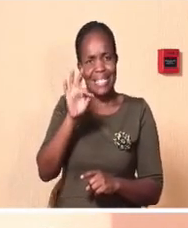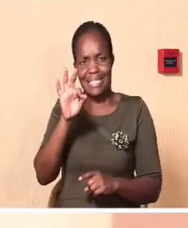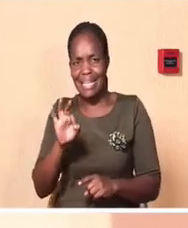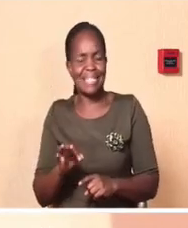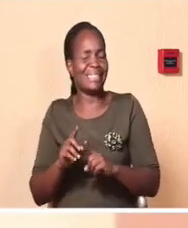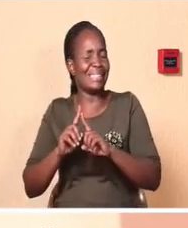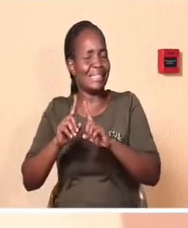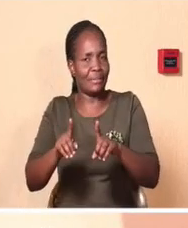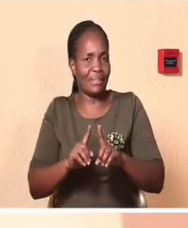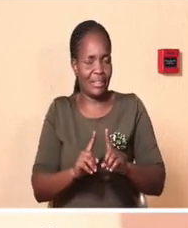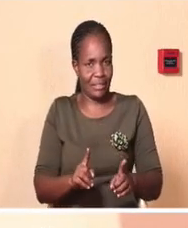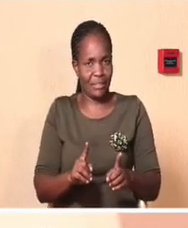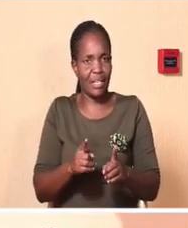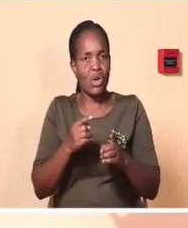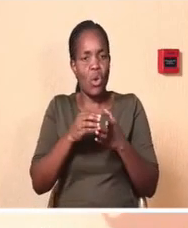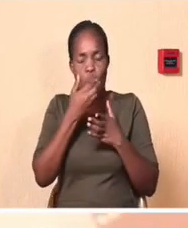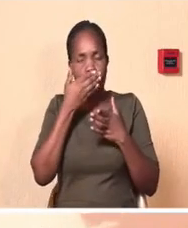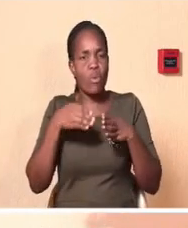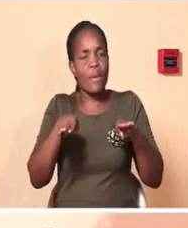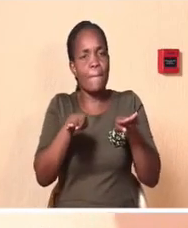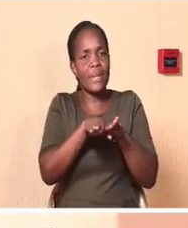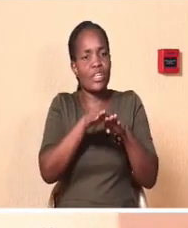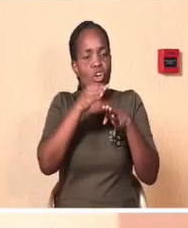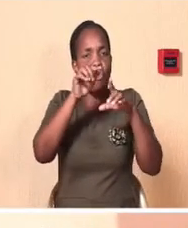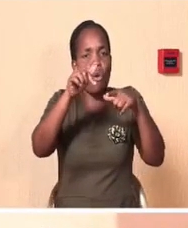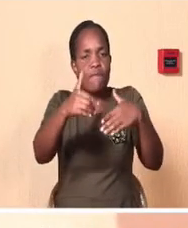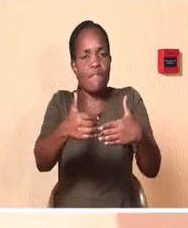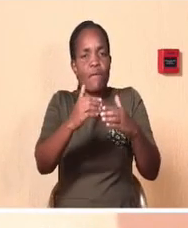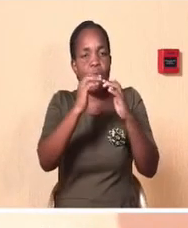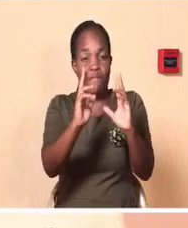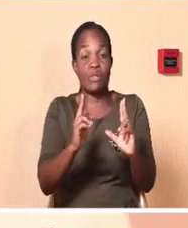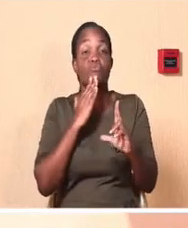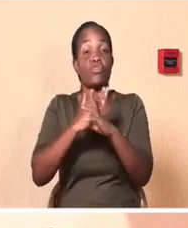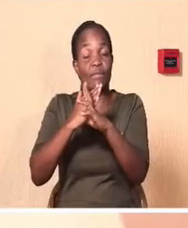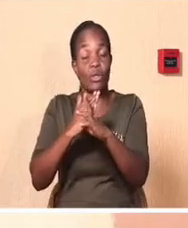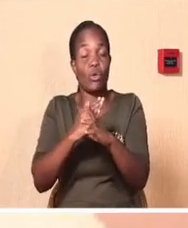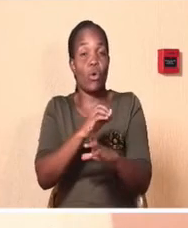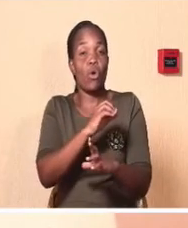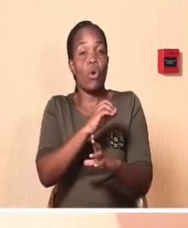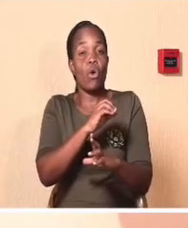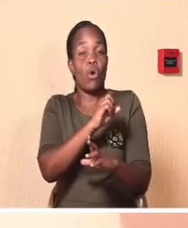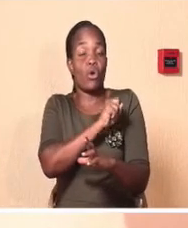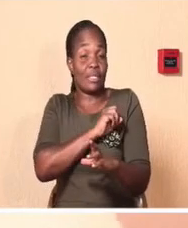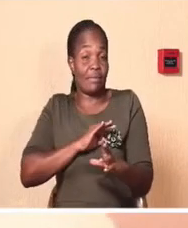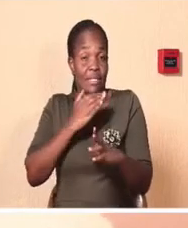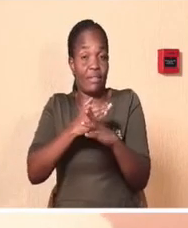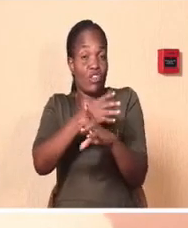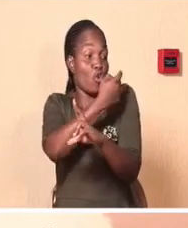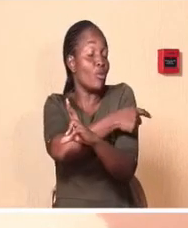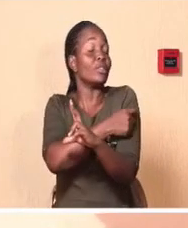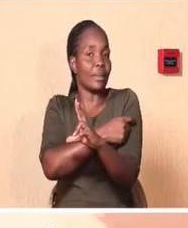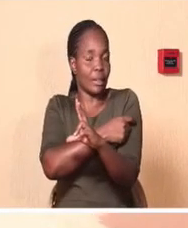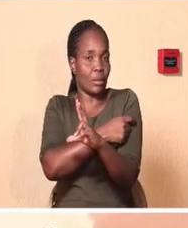made for the health system to support the health workers and protect them. And therefore,